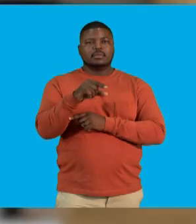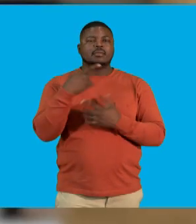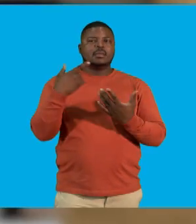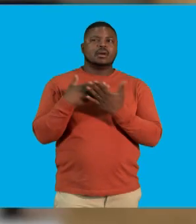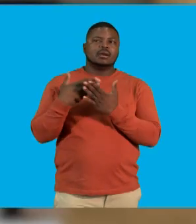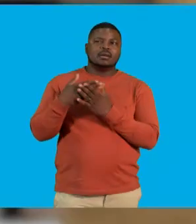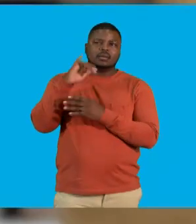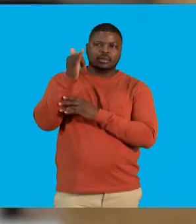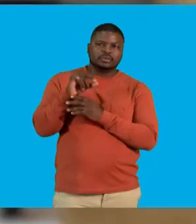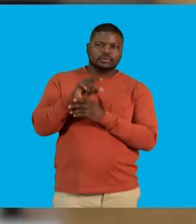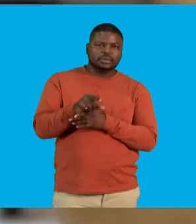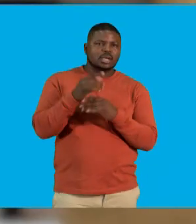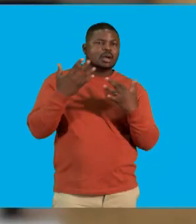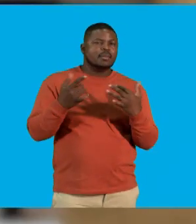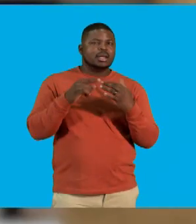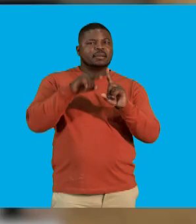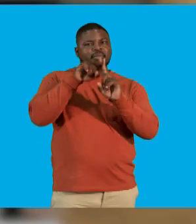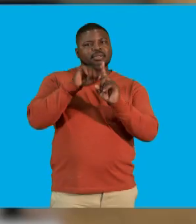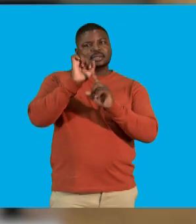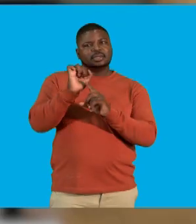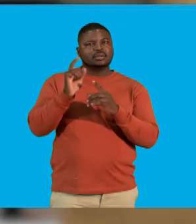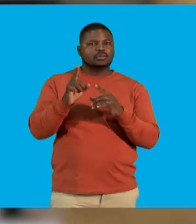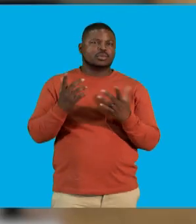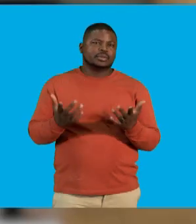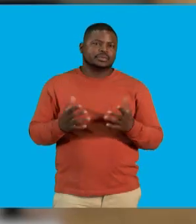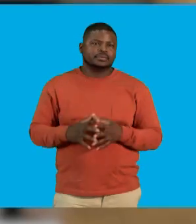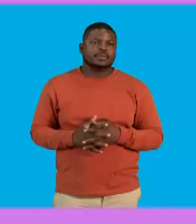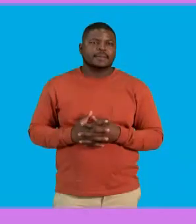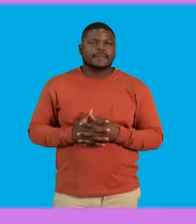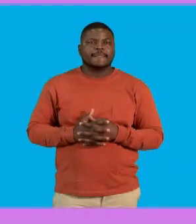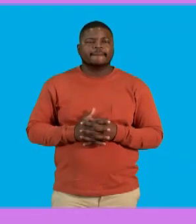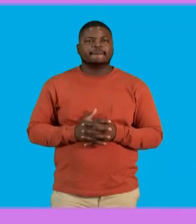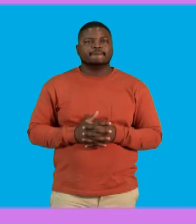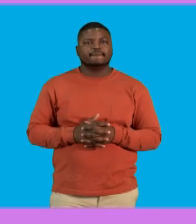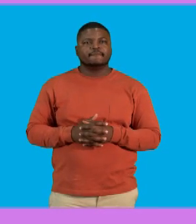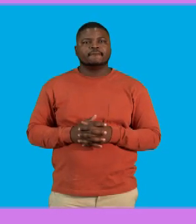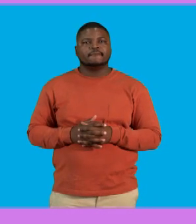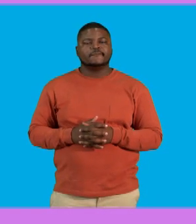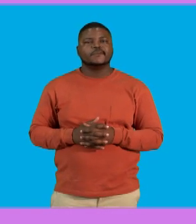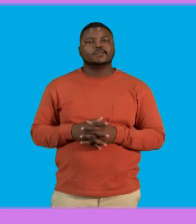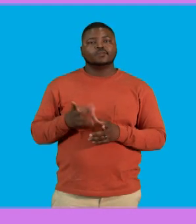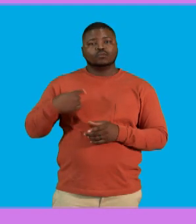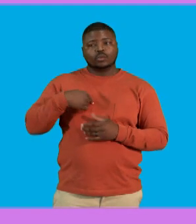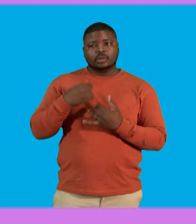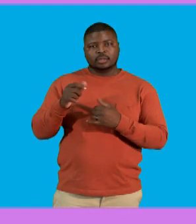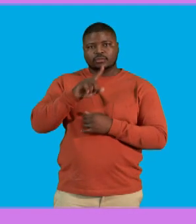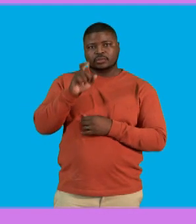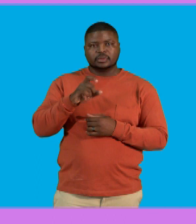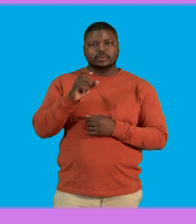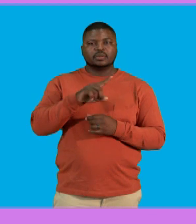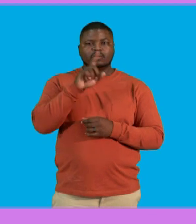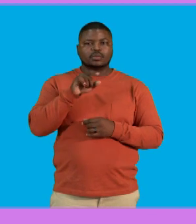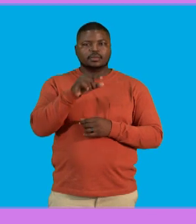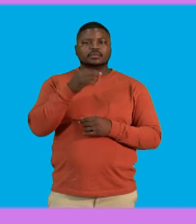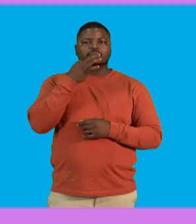temperature and check at what degrees Celsius is your temperature. Okay, now let's read the question. It says,